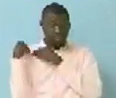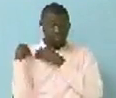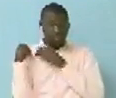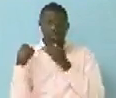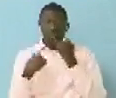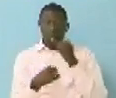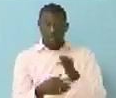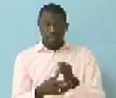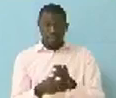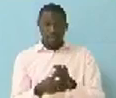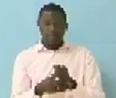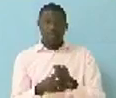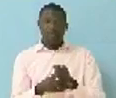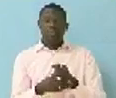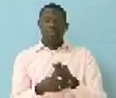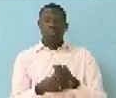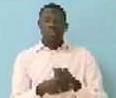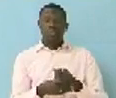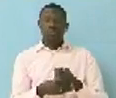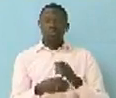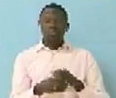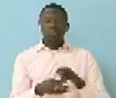to unravel the facts